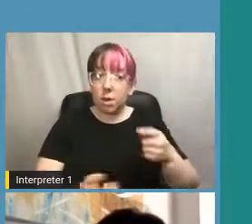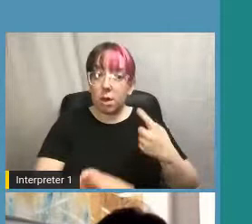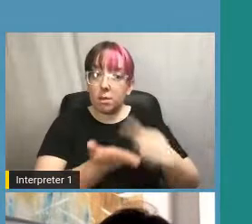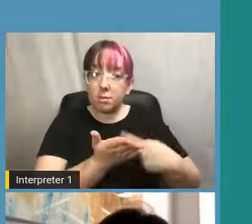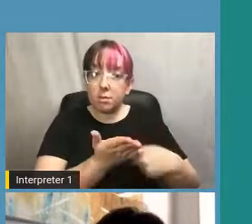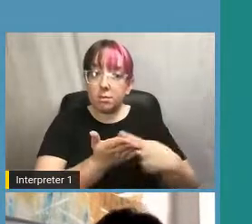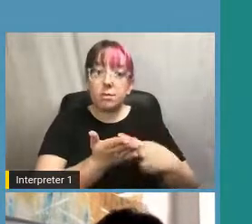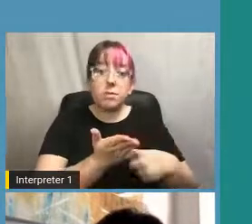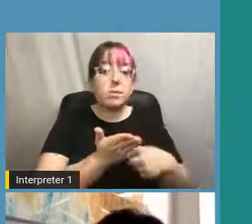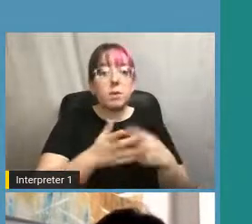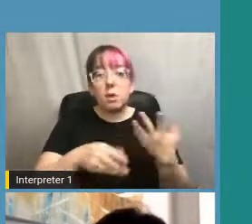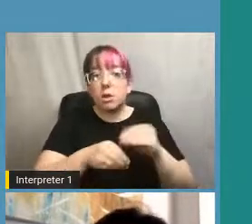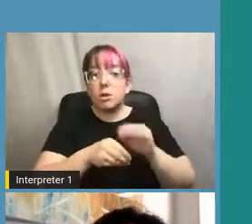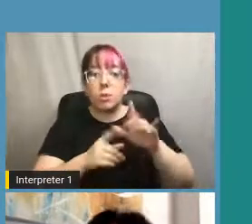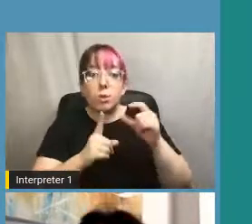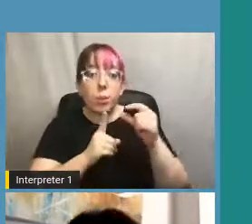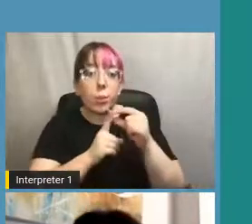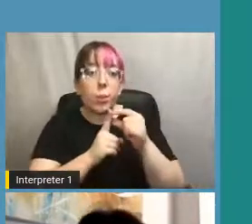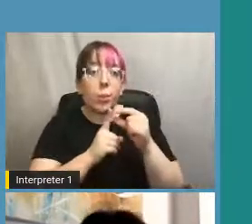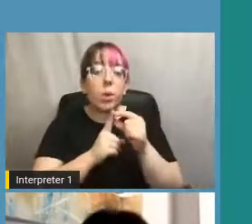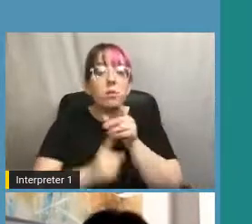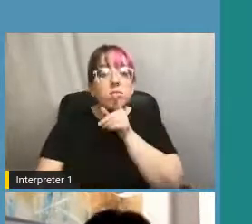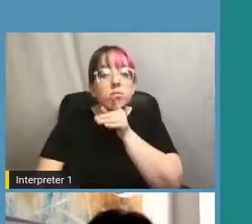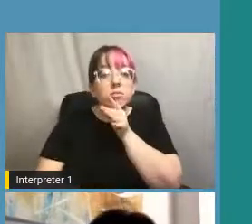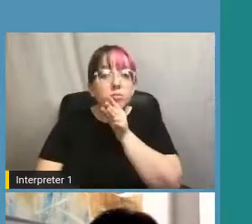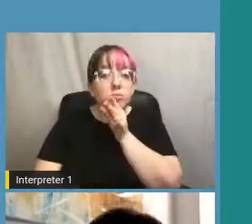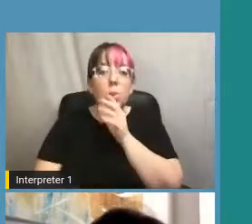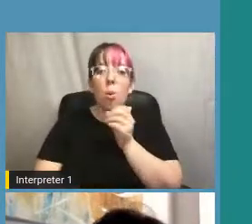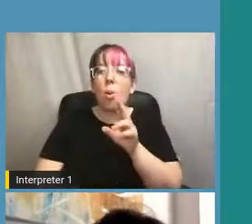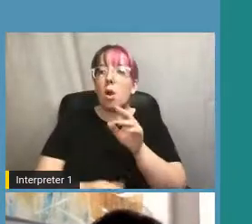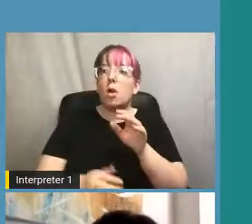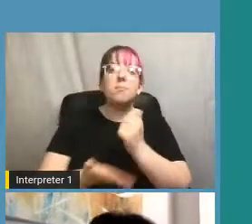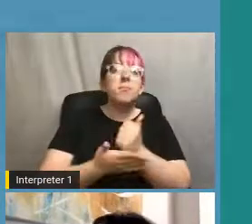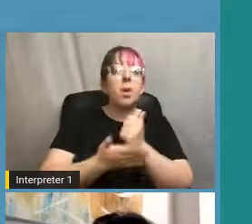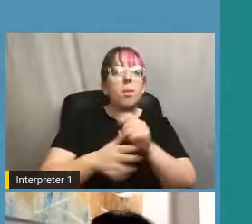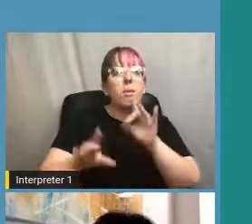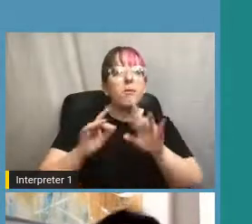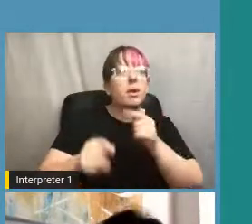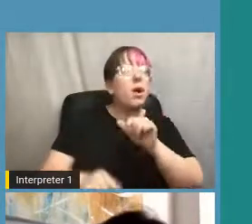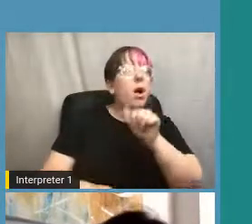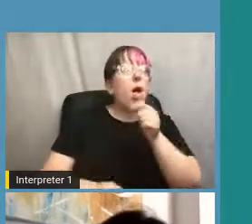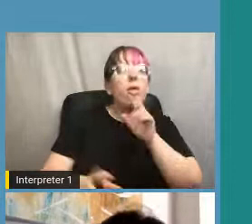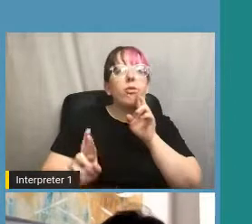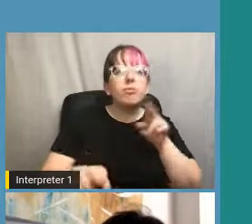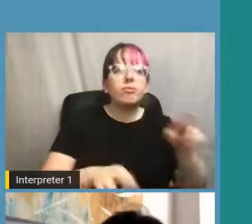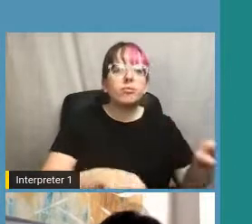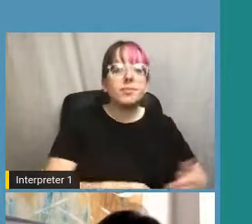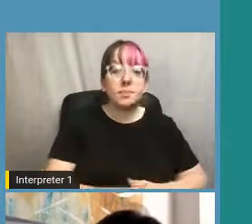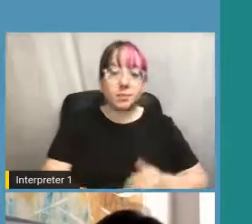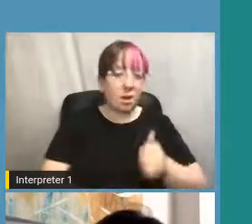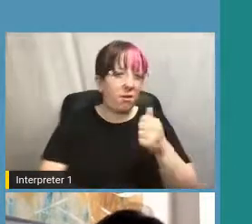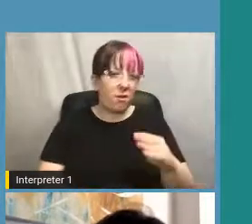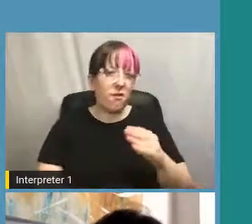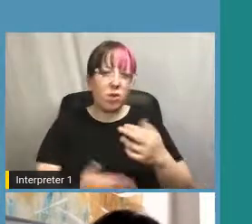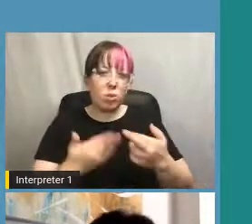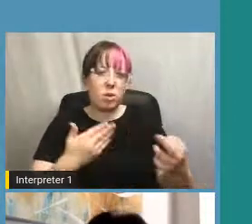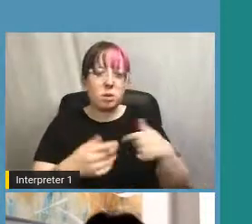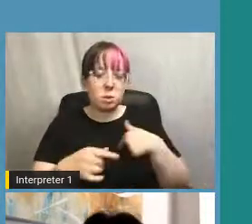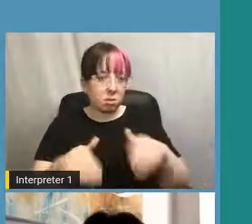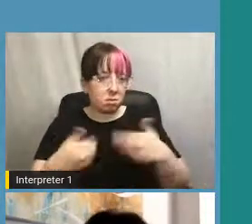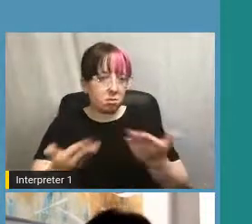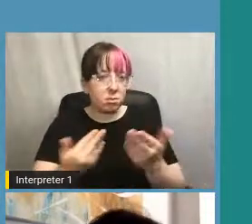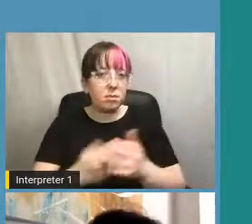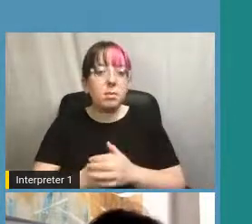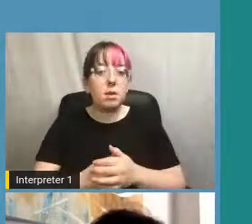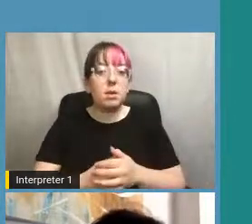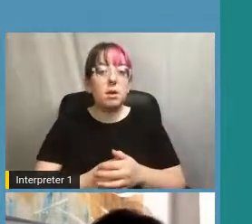works or things like that into their app, or they can help you find other solutions. So those are just a few resources. Will be in